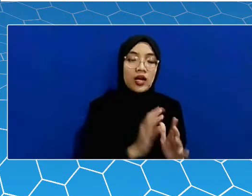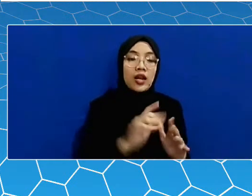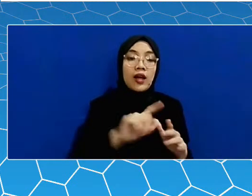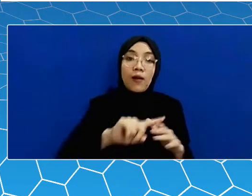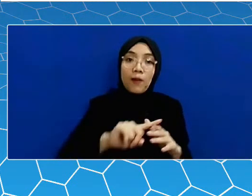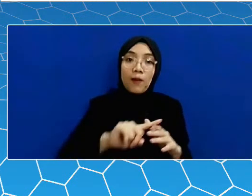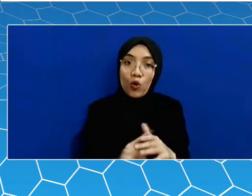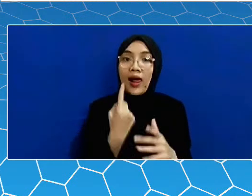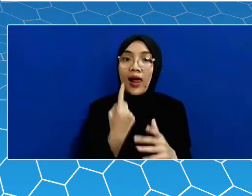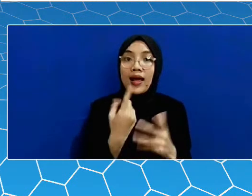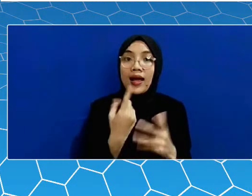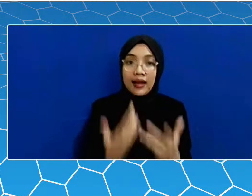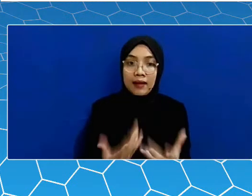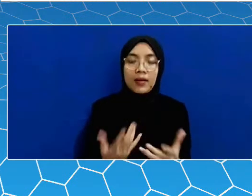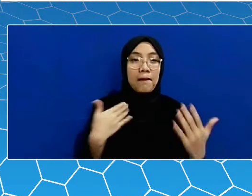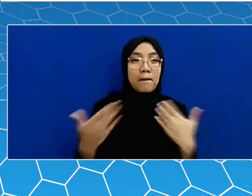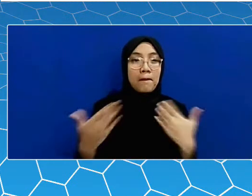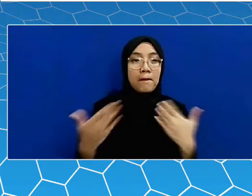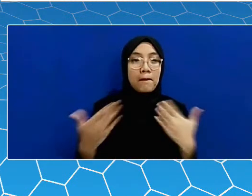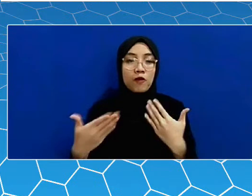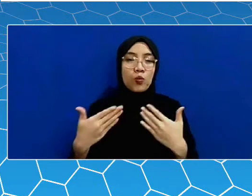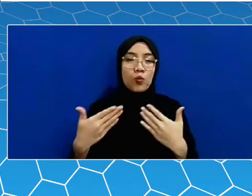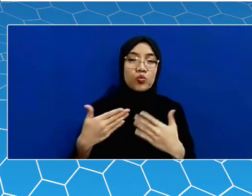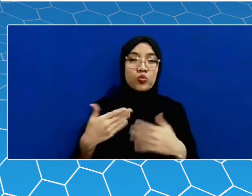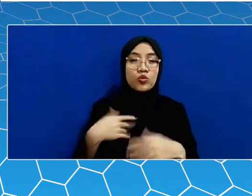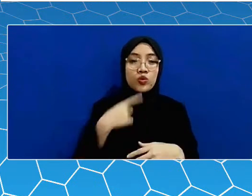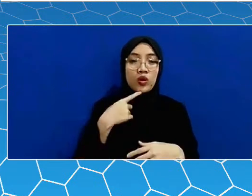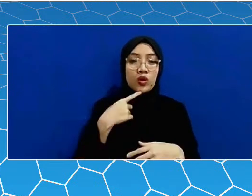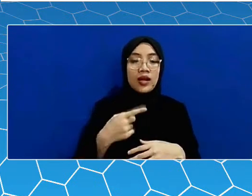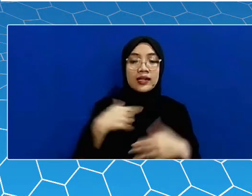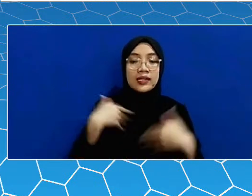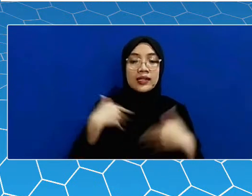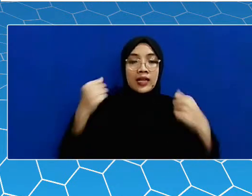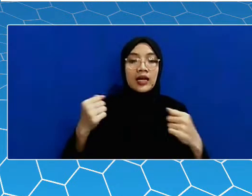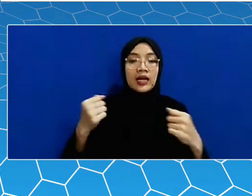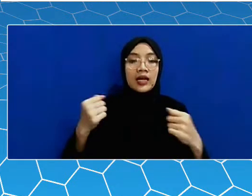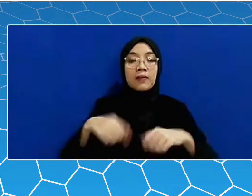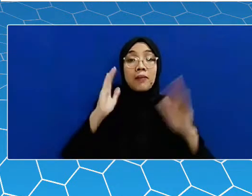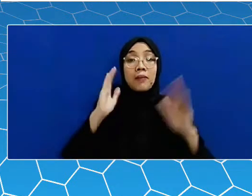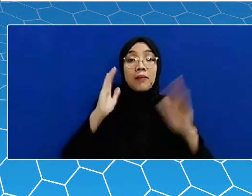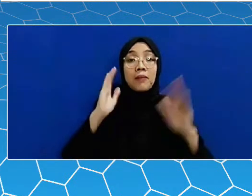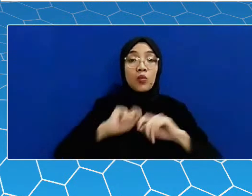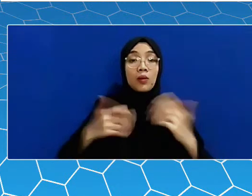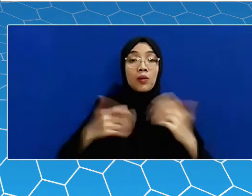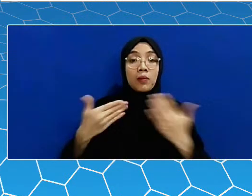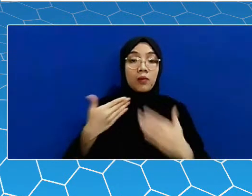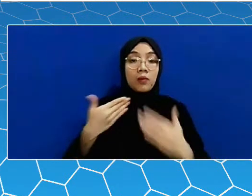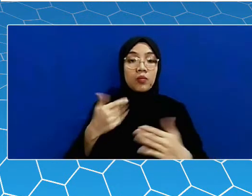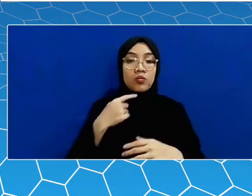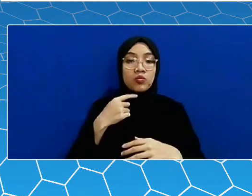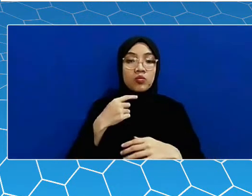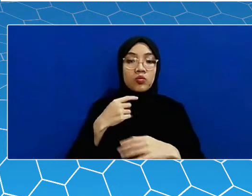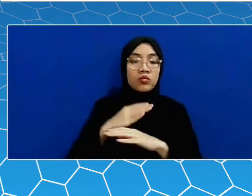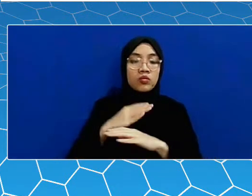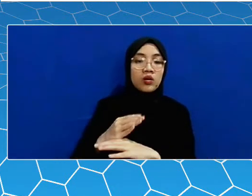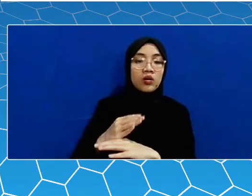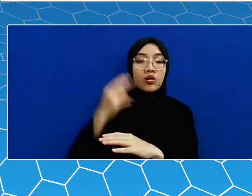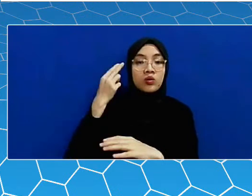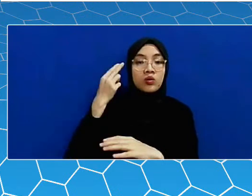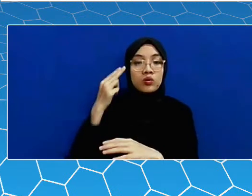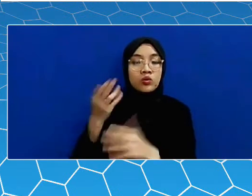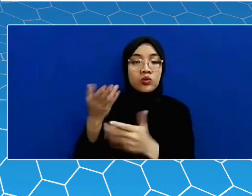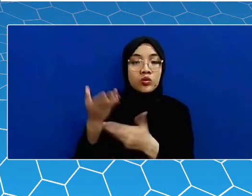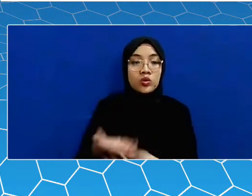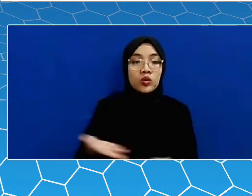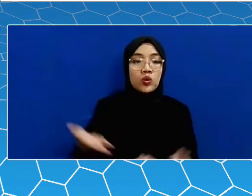Malaysian partners have developed basically a screening platform that supports screening for multiple long-term conditions, not just diabetes, and allows people to become